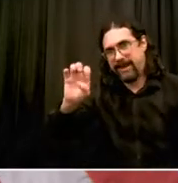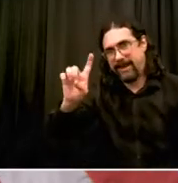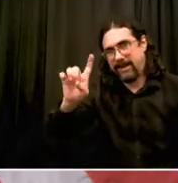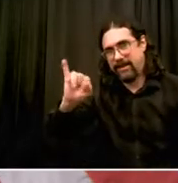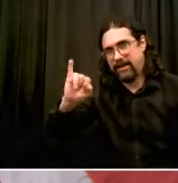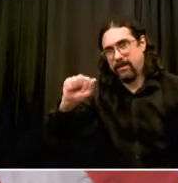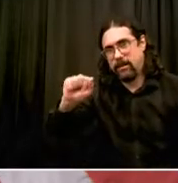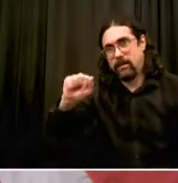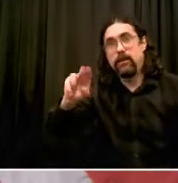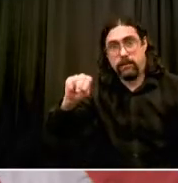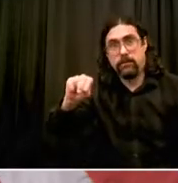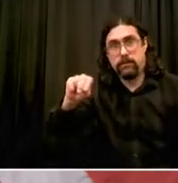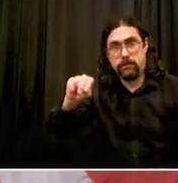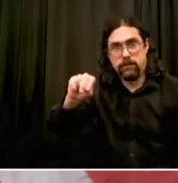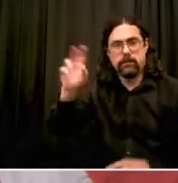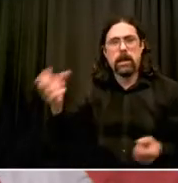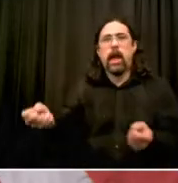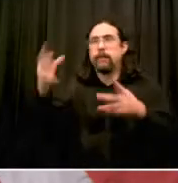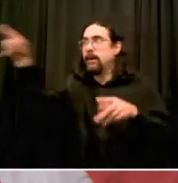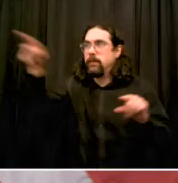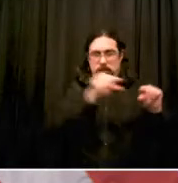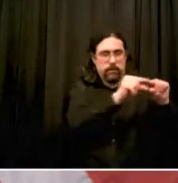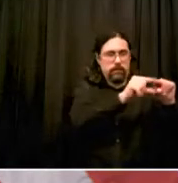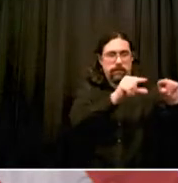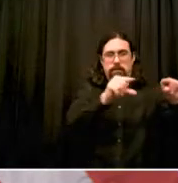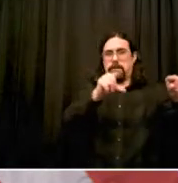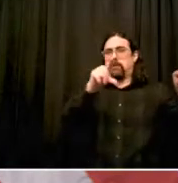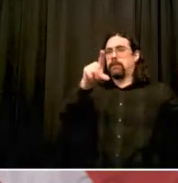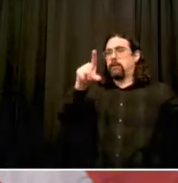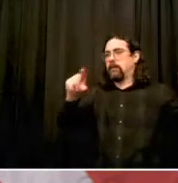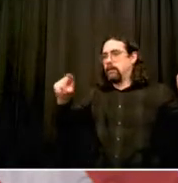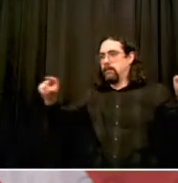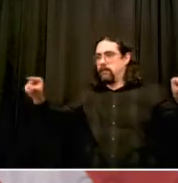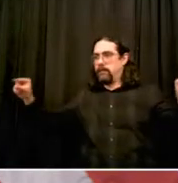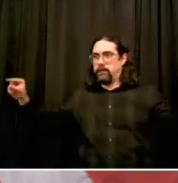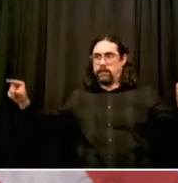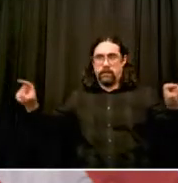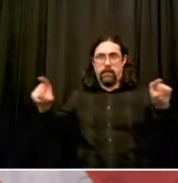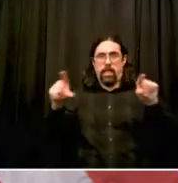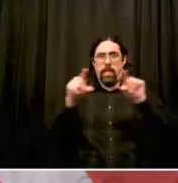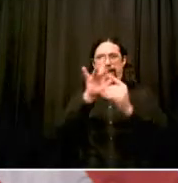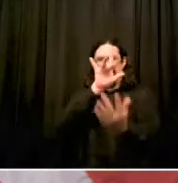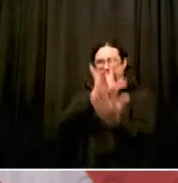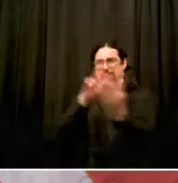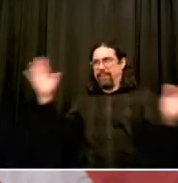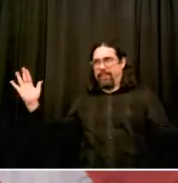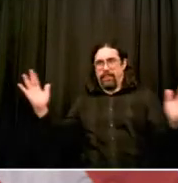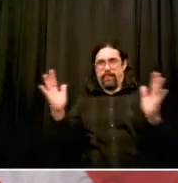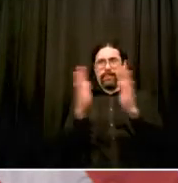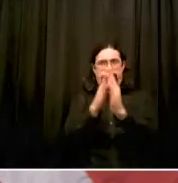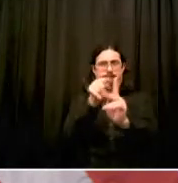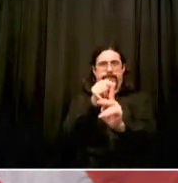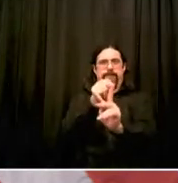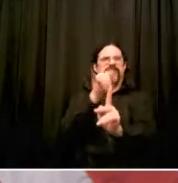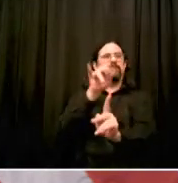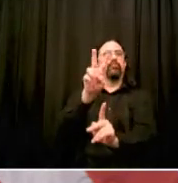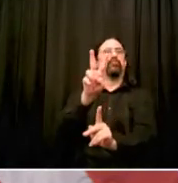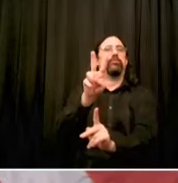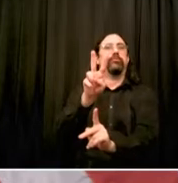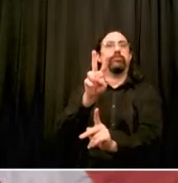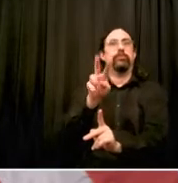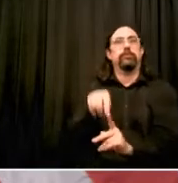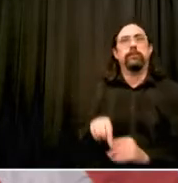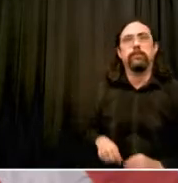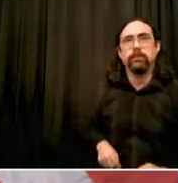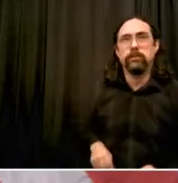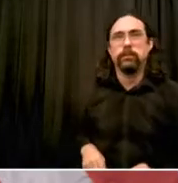lab arrangements that we use. So our wait times have actually been some of the lowest throughout the whole ordeal. So if you do have the opportunity